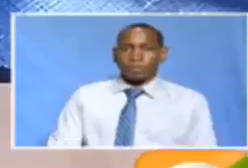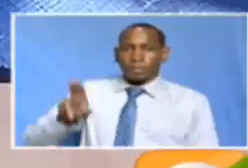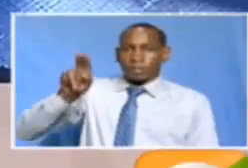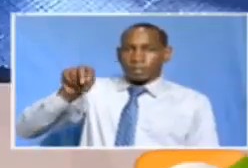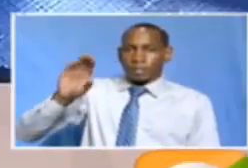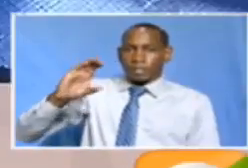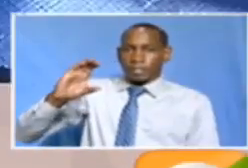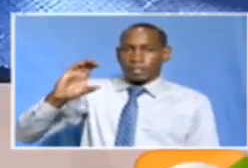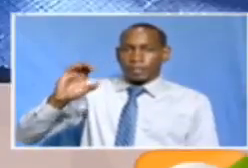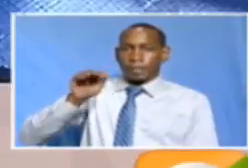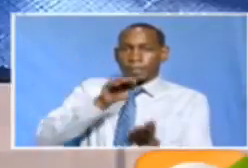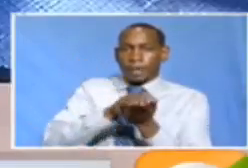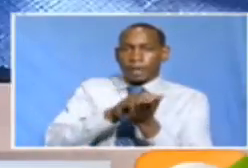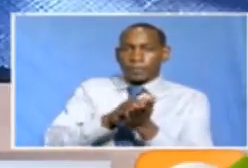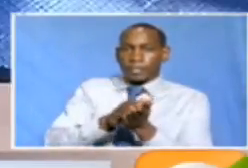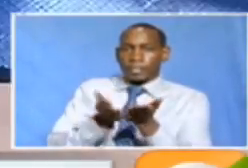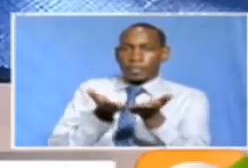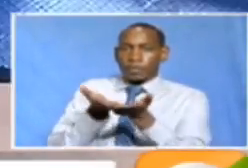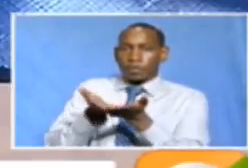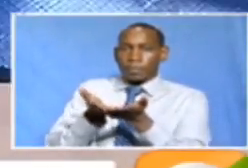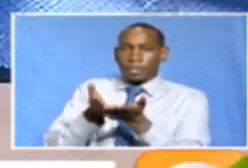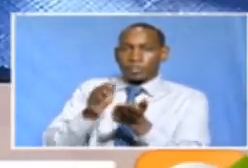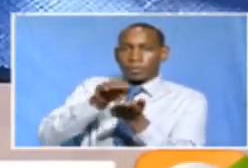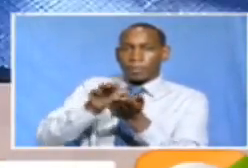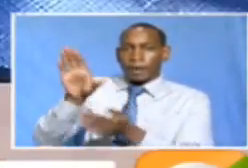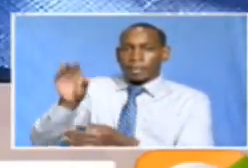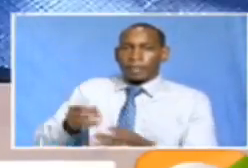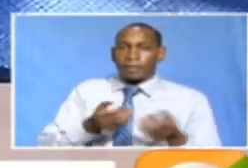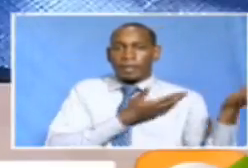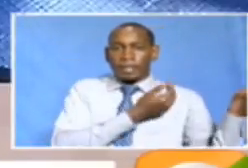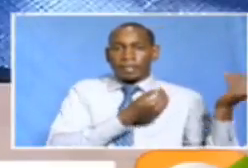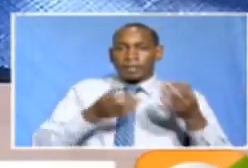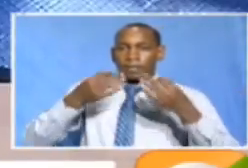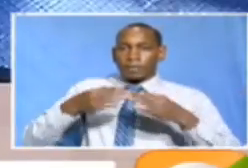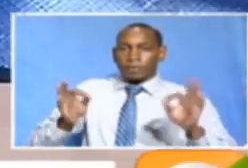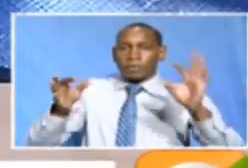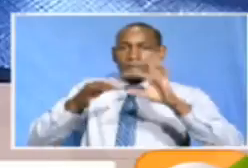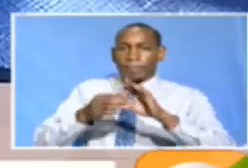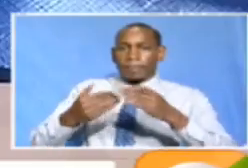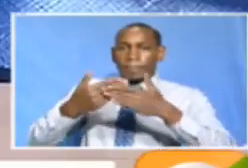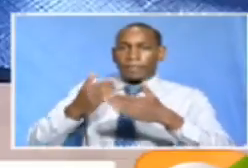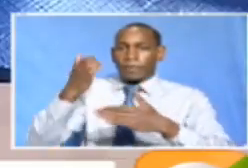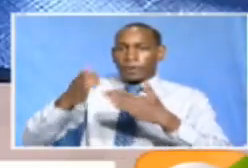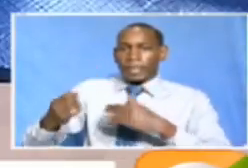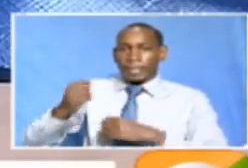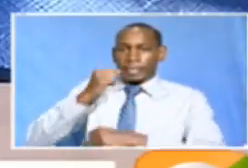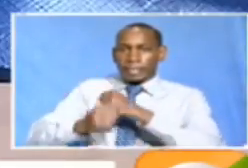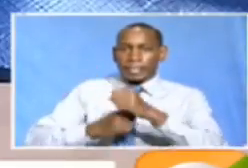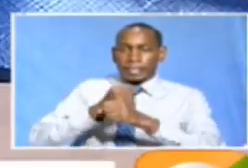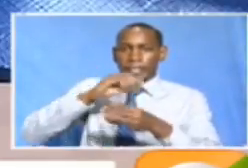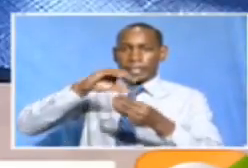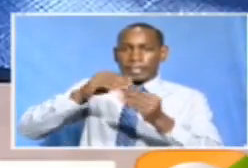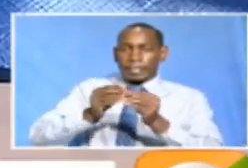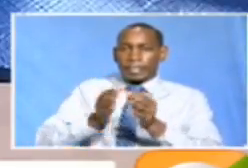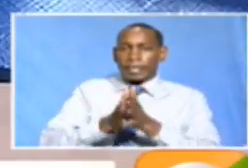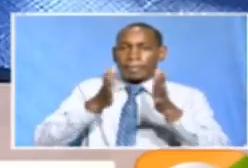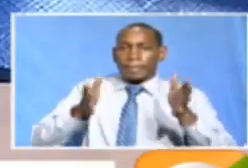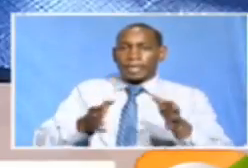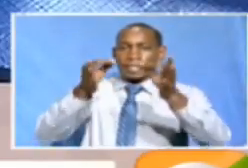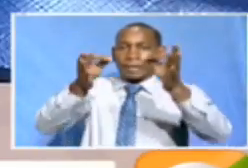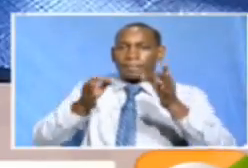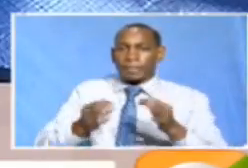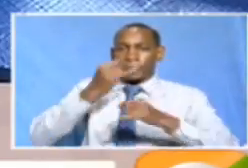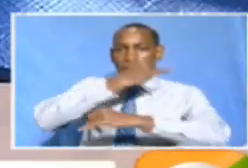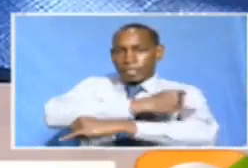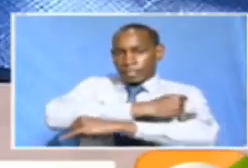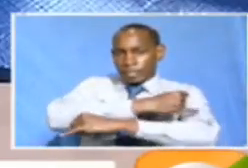Bank and Commercial Bank of Africa are expected to formalize their union by the end of this year. This creating the third largest